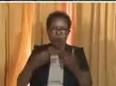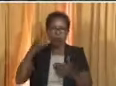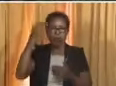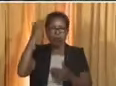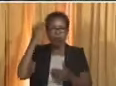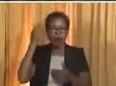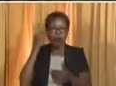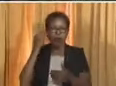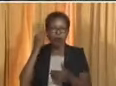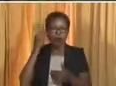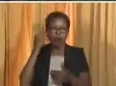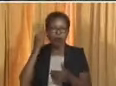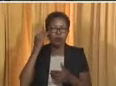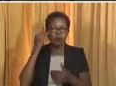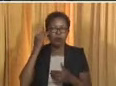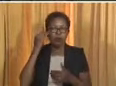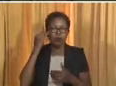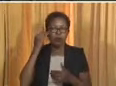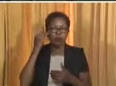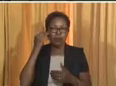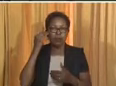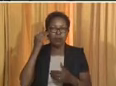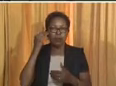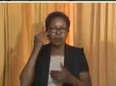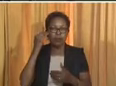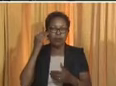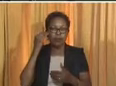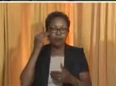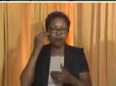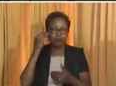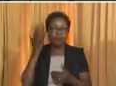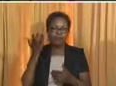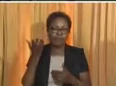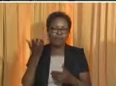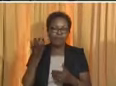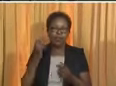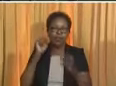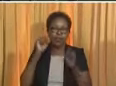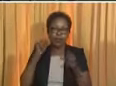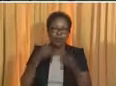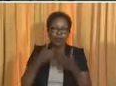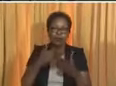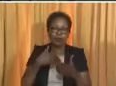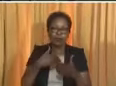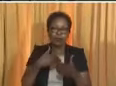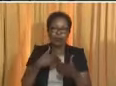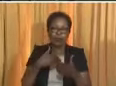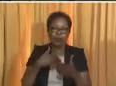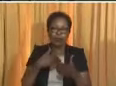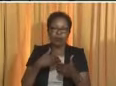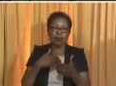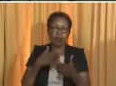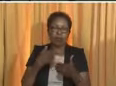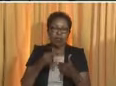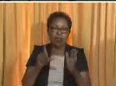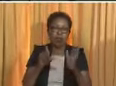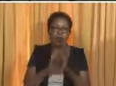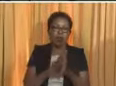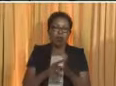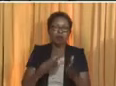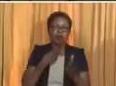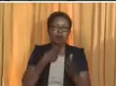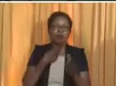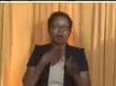by parties. It is my considered view that even though horizontal stare decisis is not binding on courts of equal